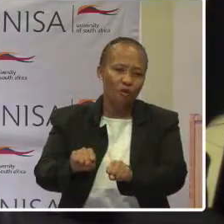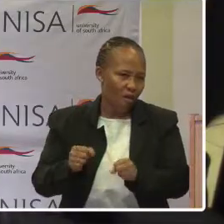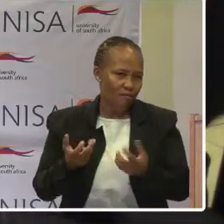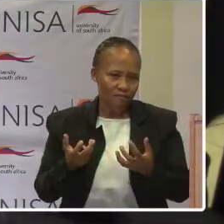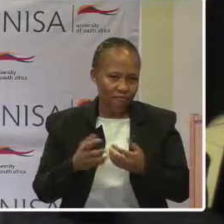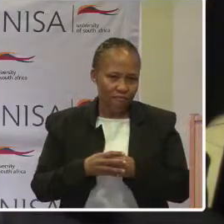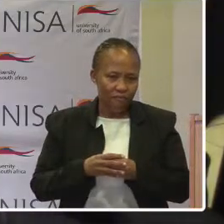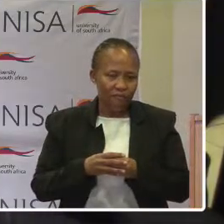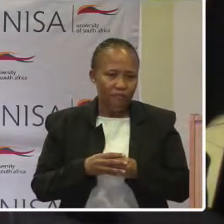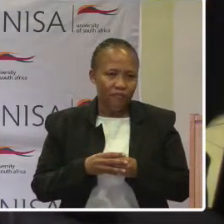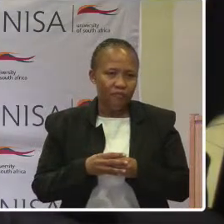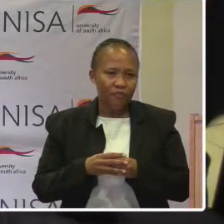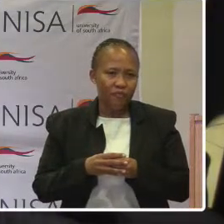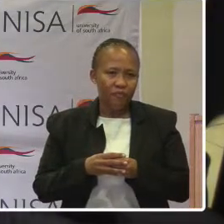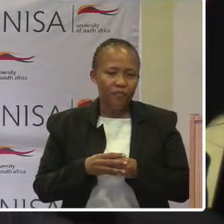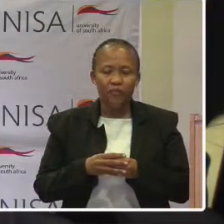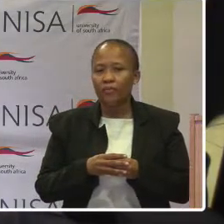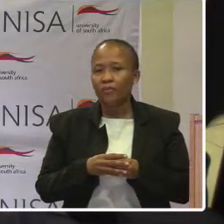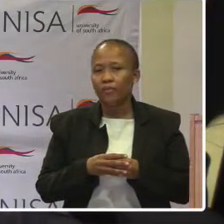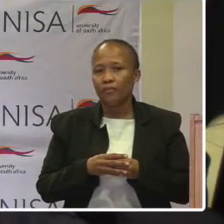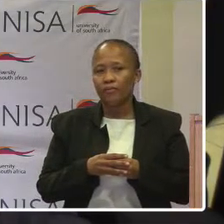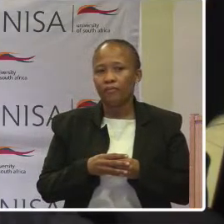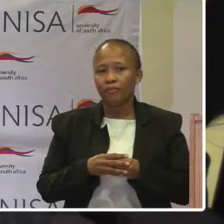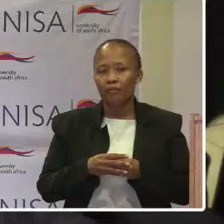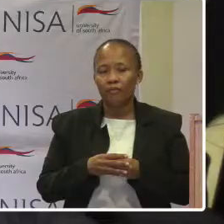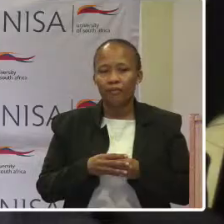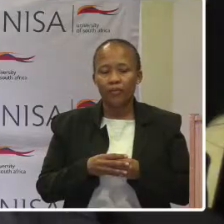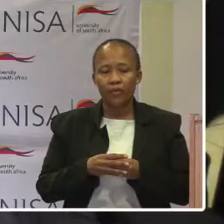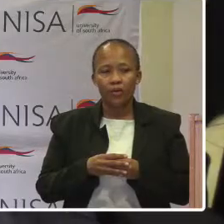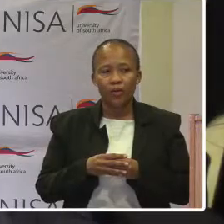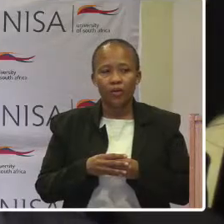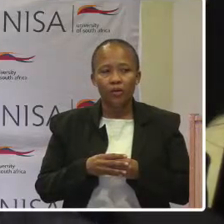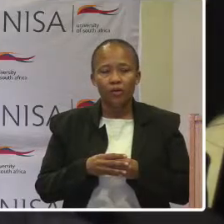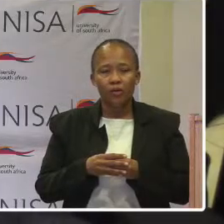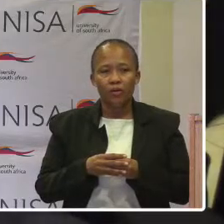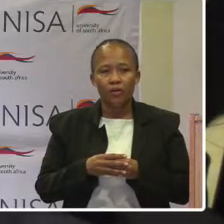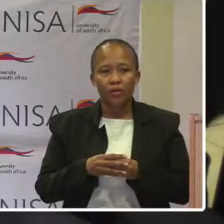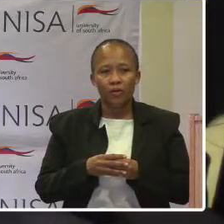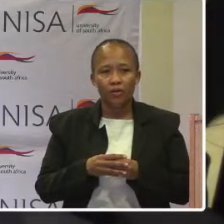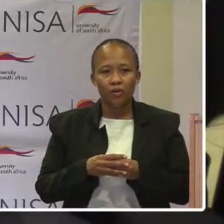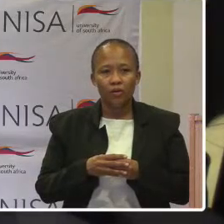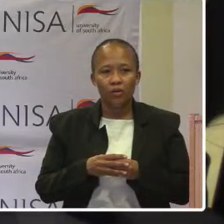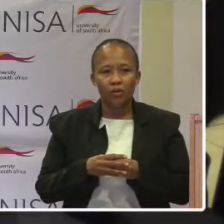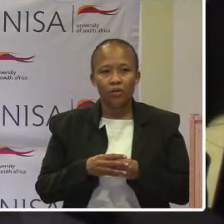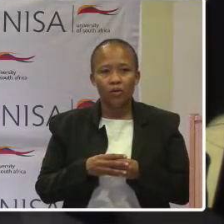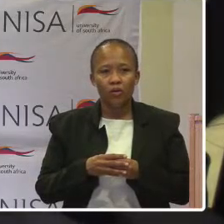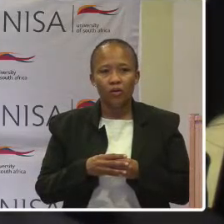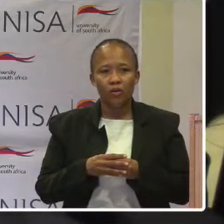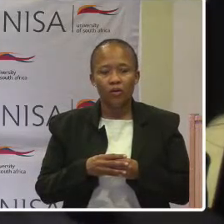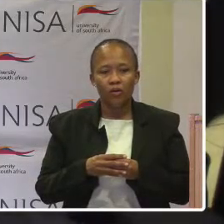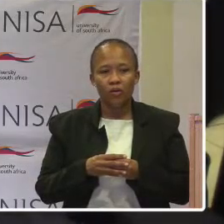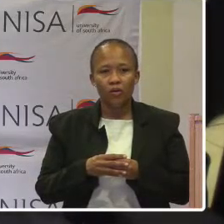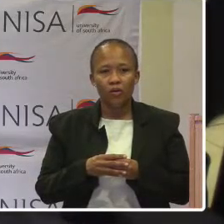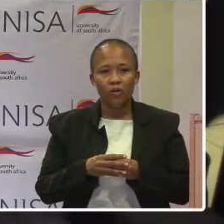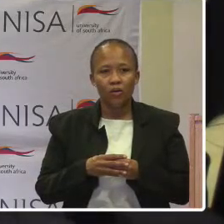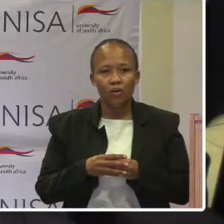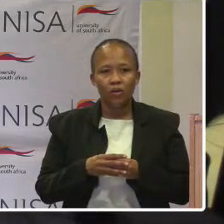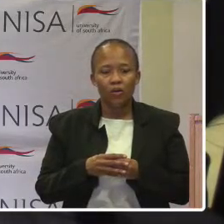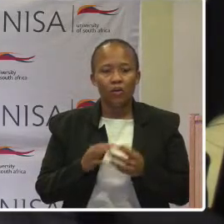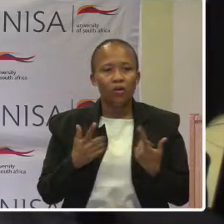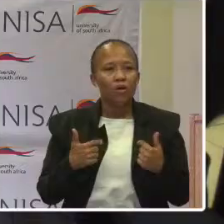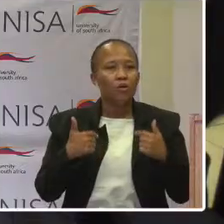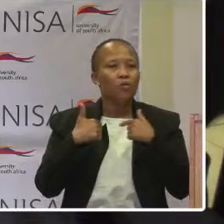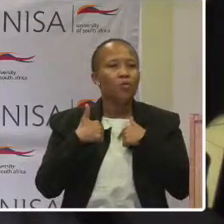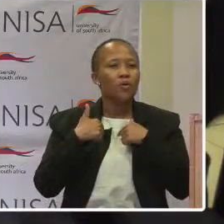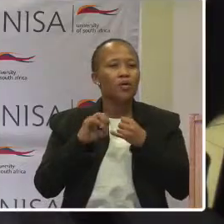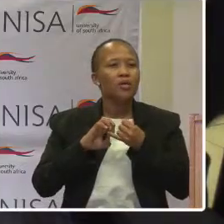So what I understand from Reese is that we're trying to move towards greater integration